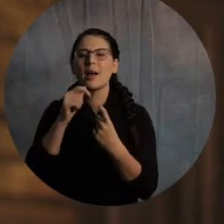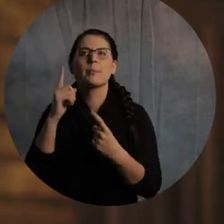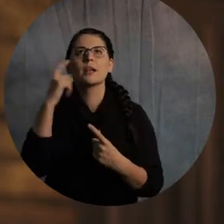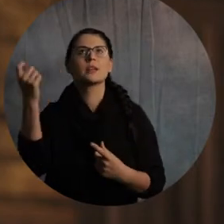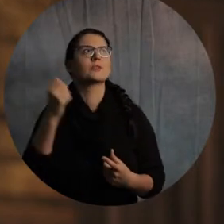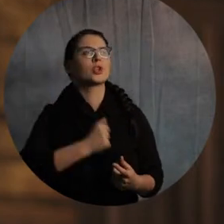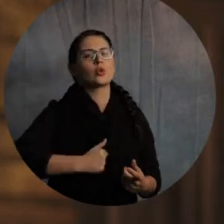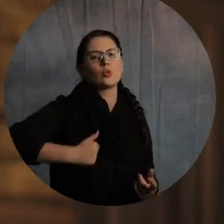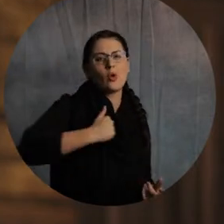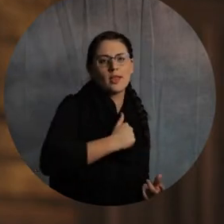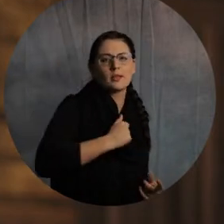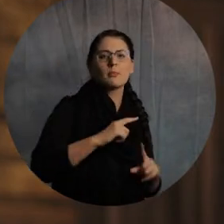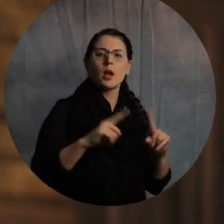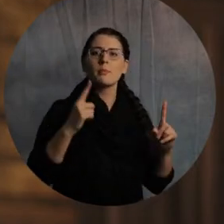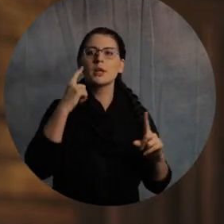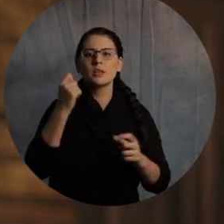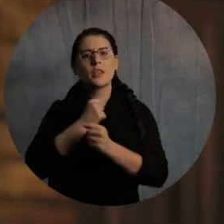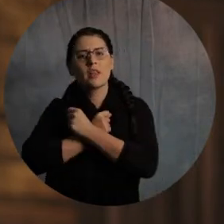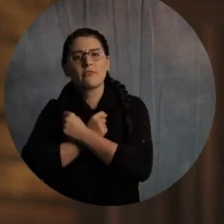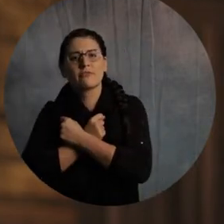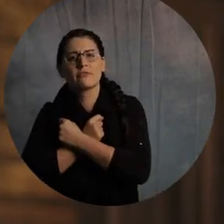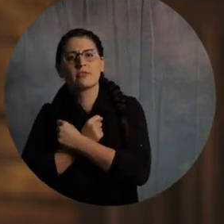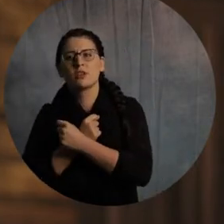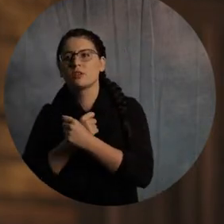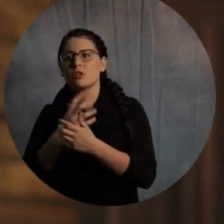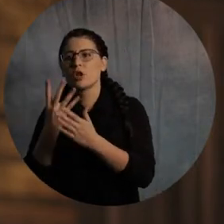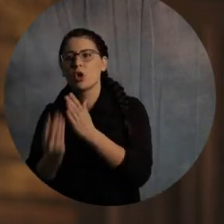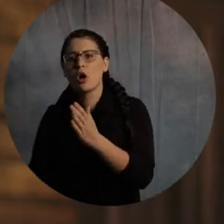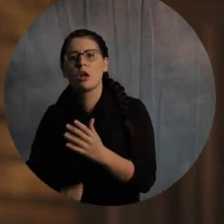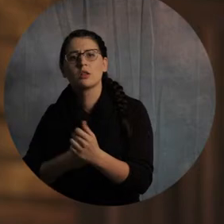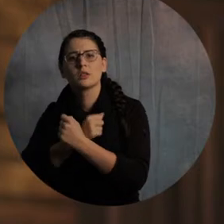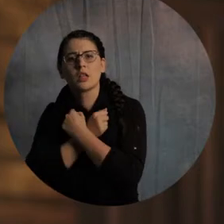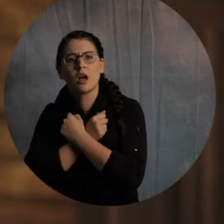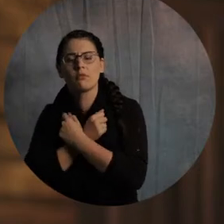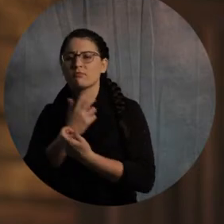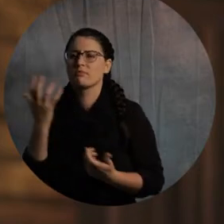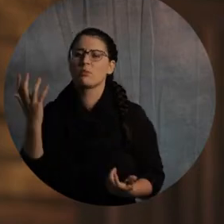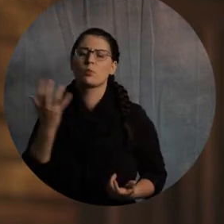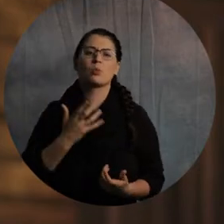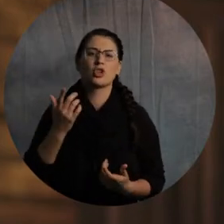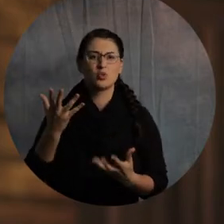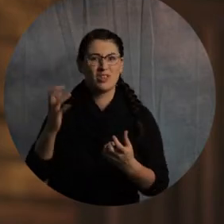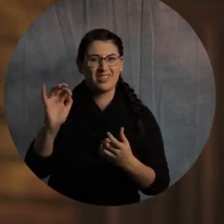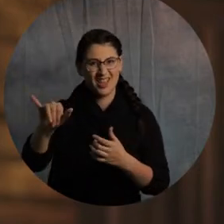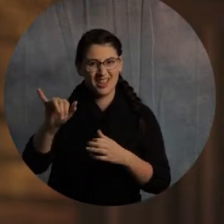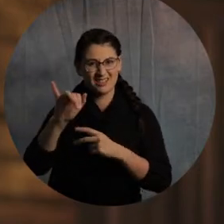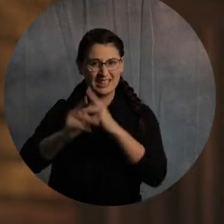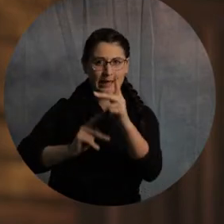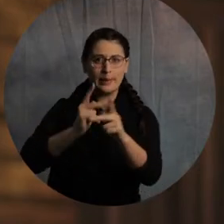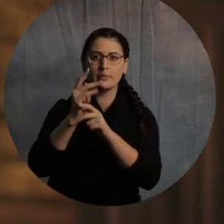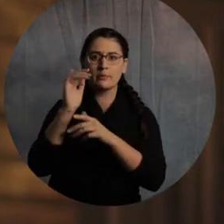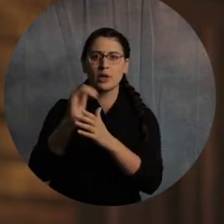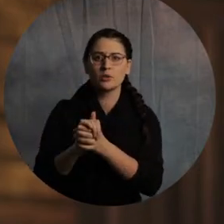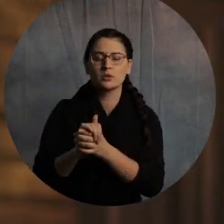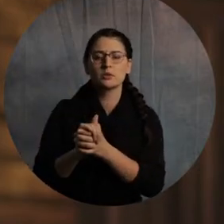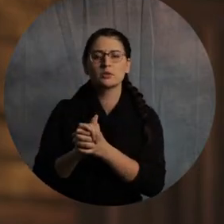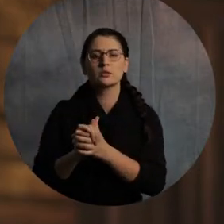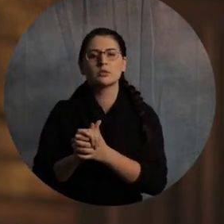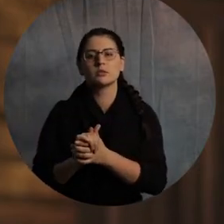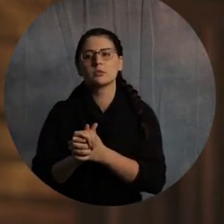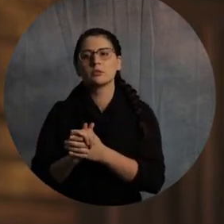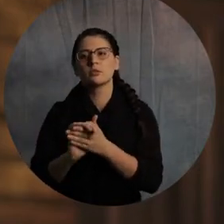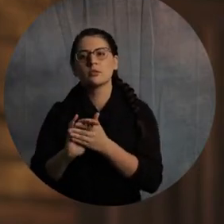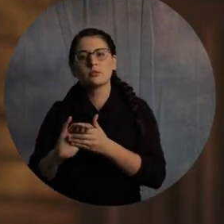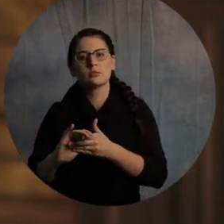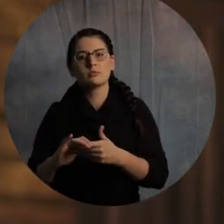But because of a love that was lost. If you want to create that kind of marriage, then you've got to